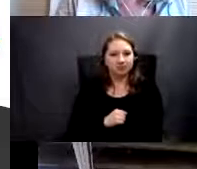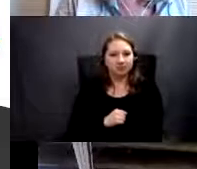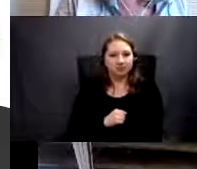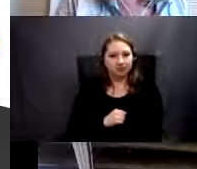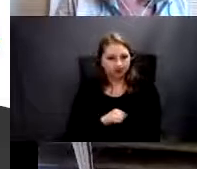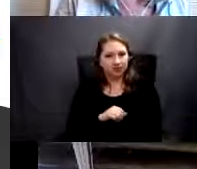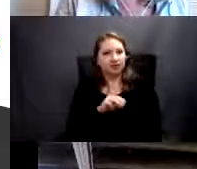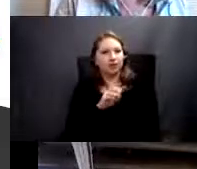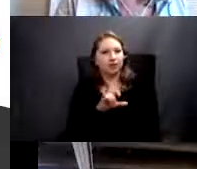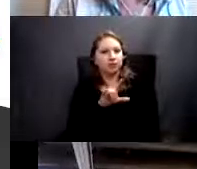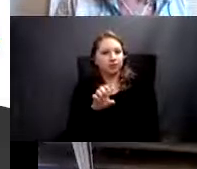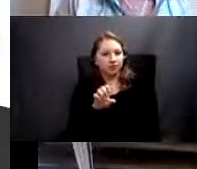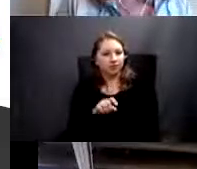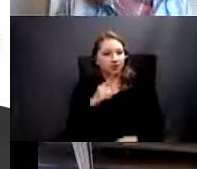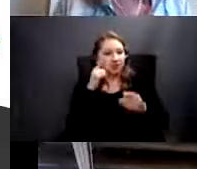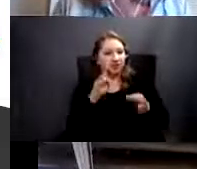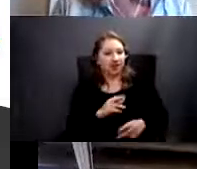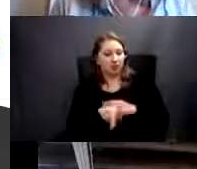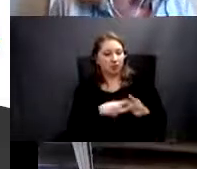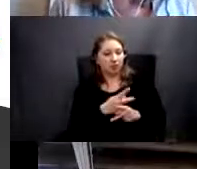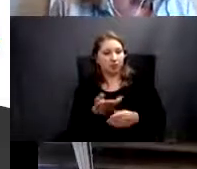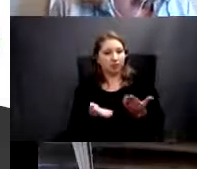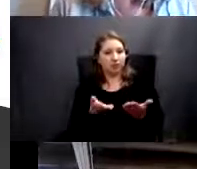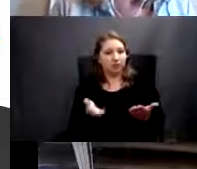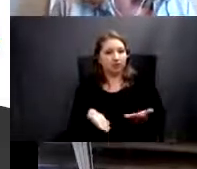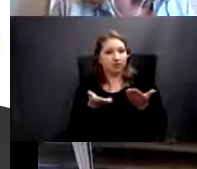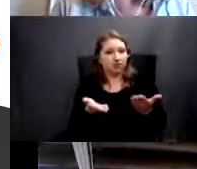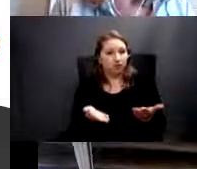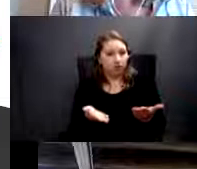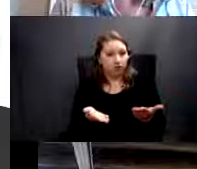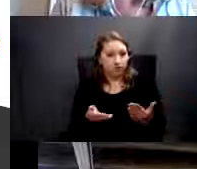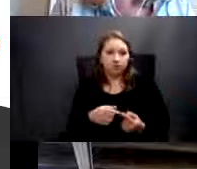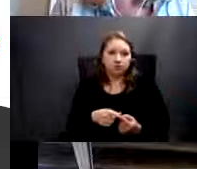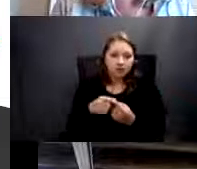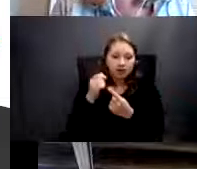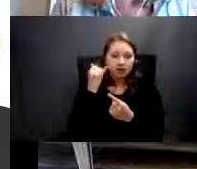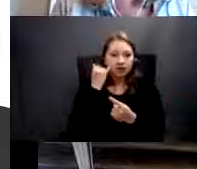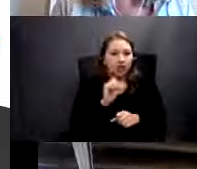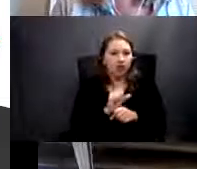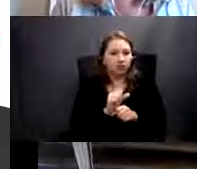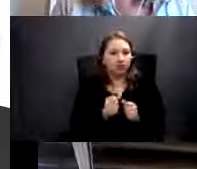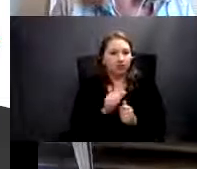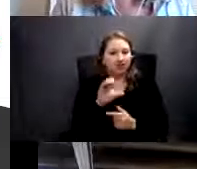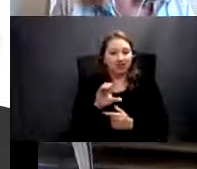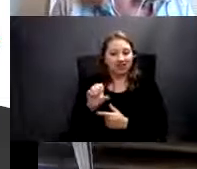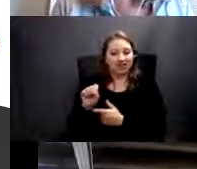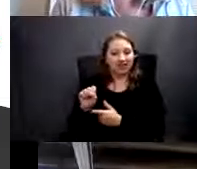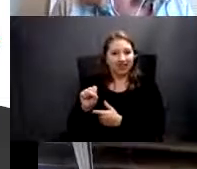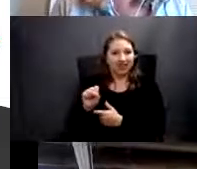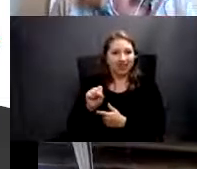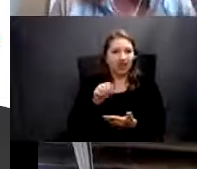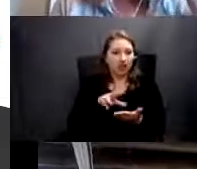Yeah, deciding what services you're going to offer, especially if you're going to work with CCS, you're going to need to learn about service